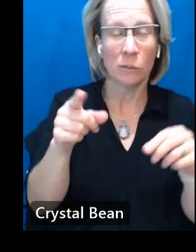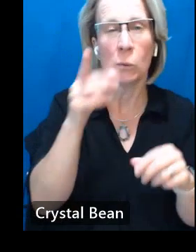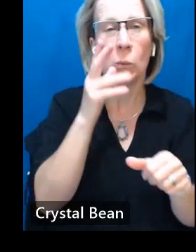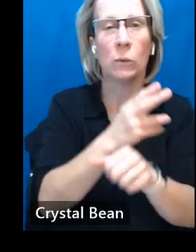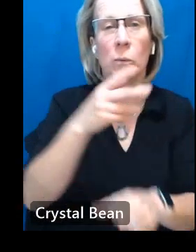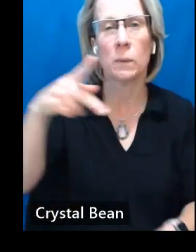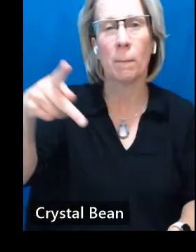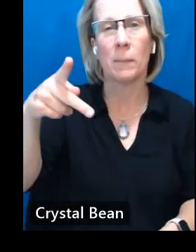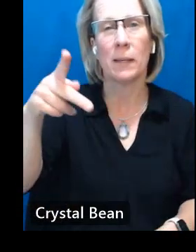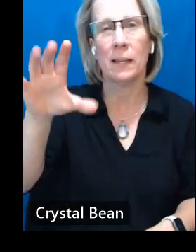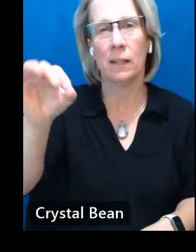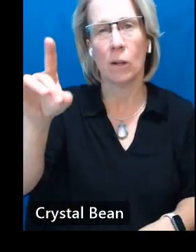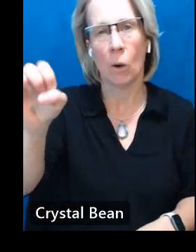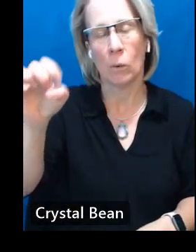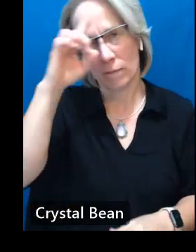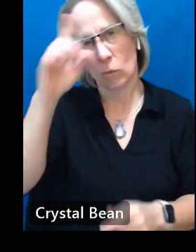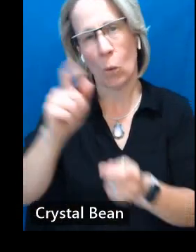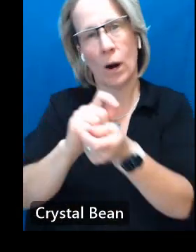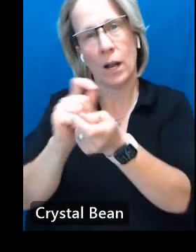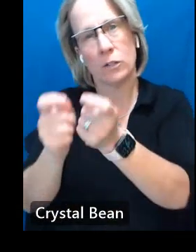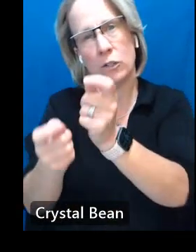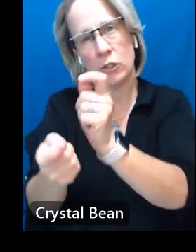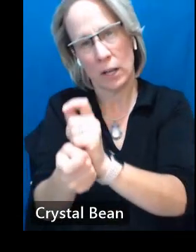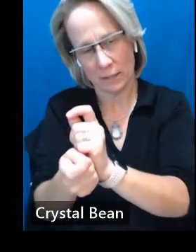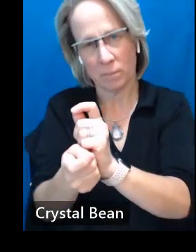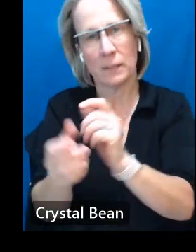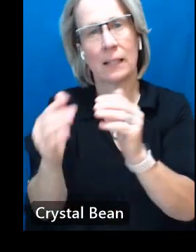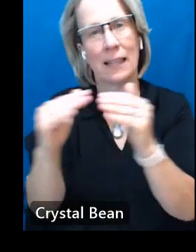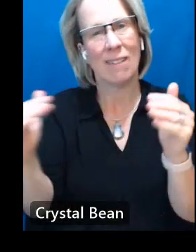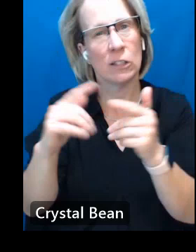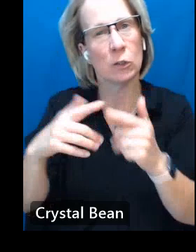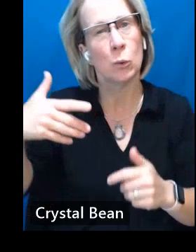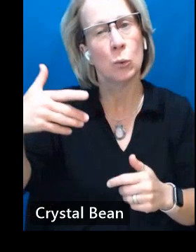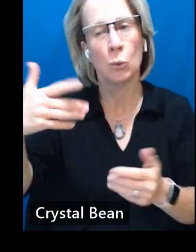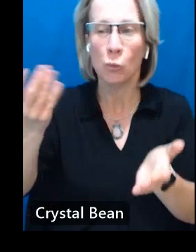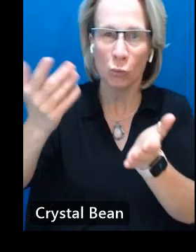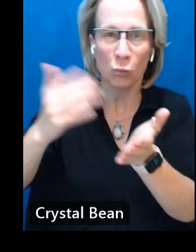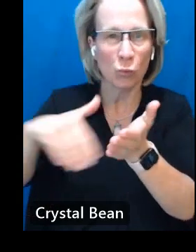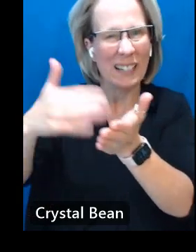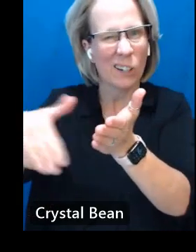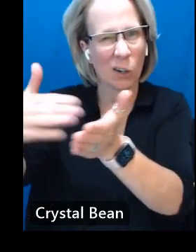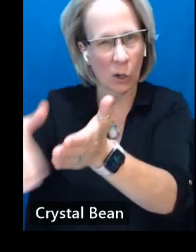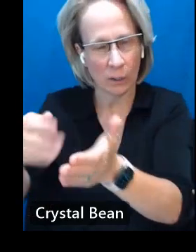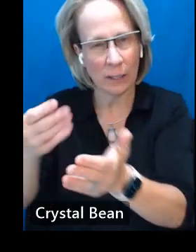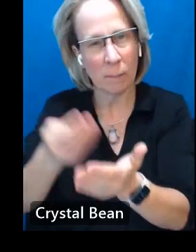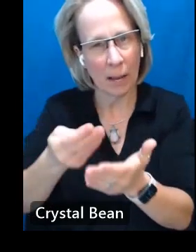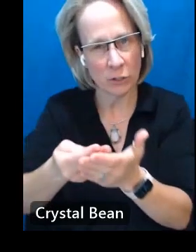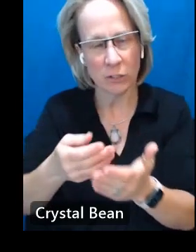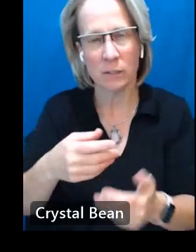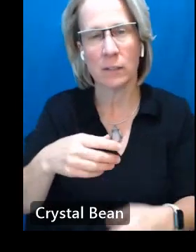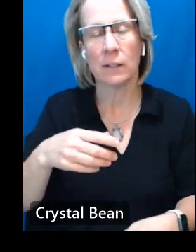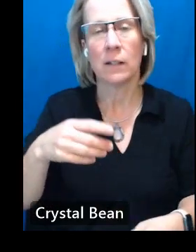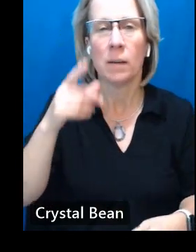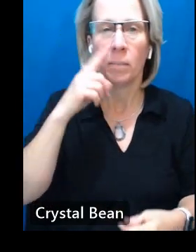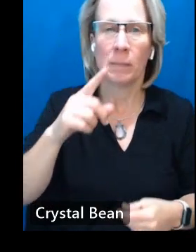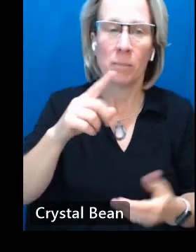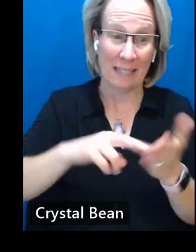for adjustments to program level recurring budgets. Okay, so basically all bars are going to be using P